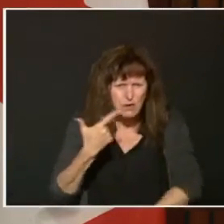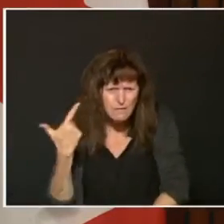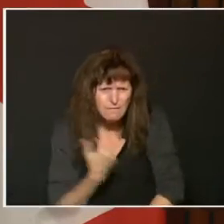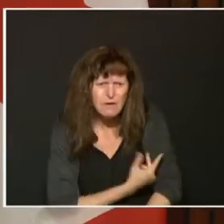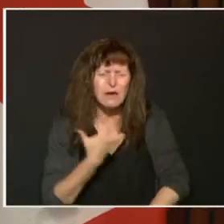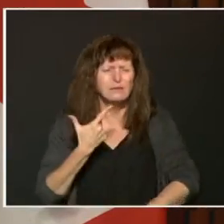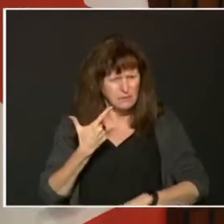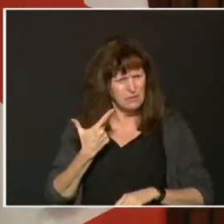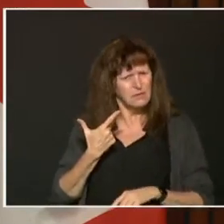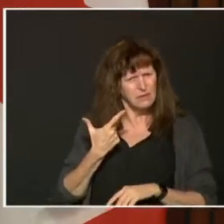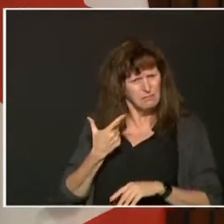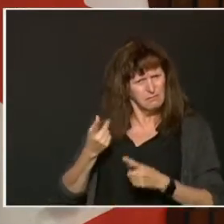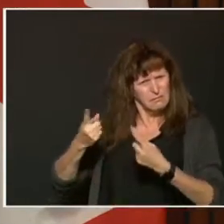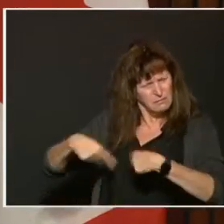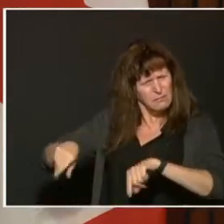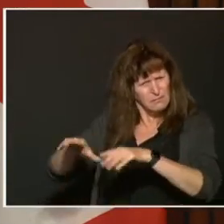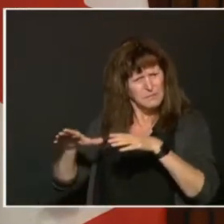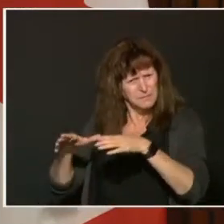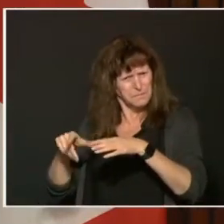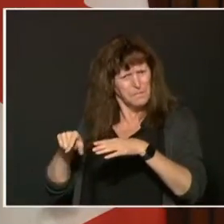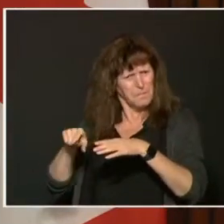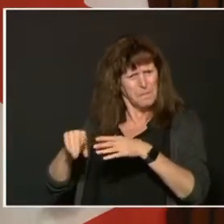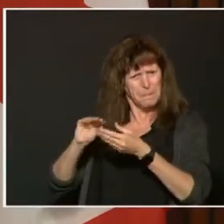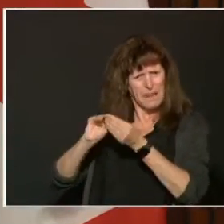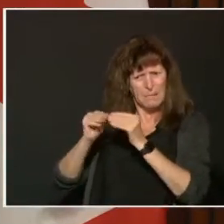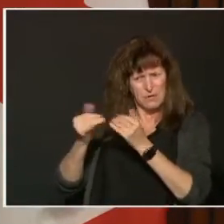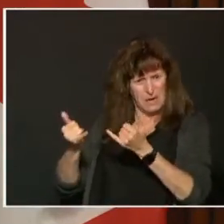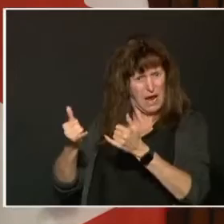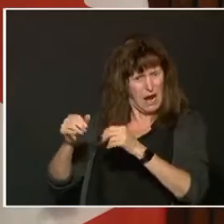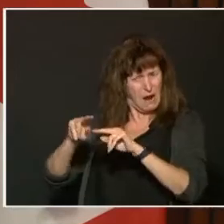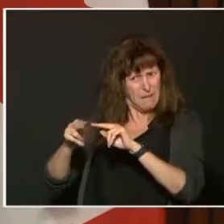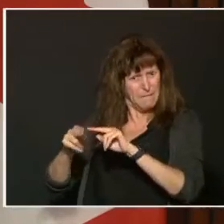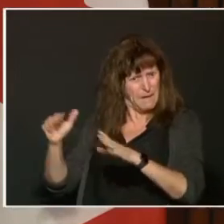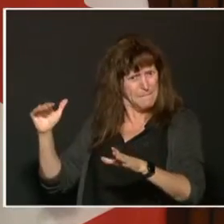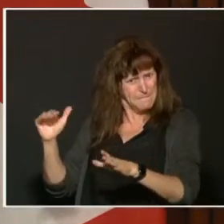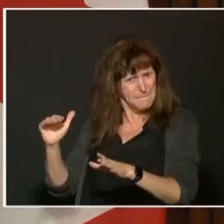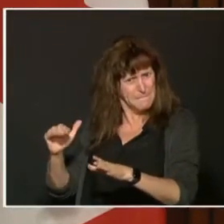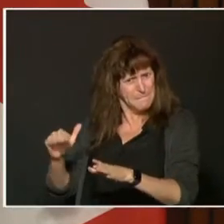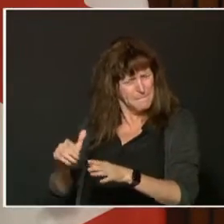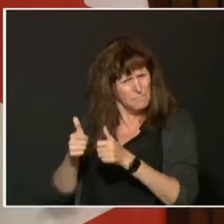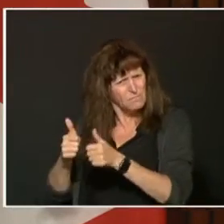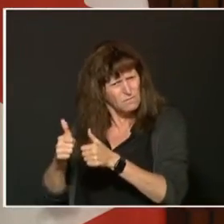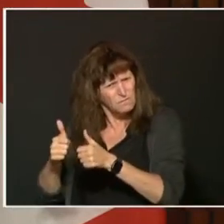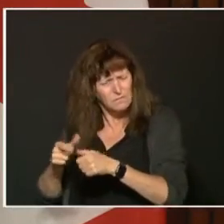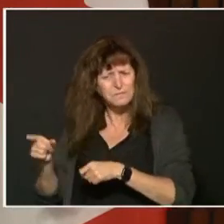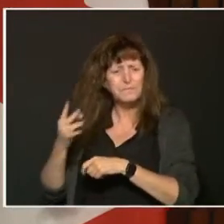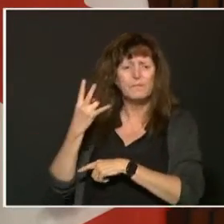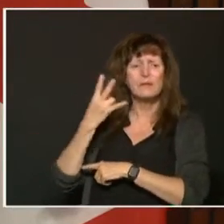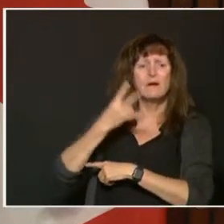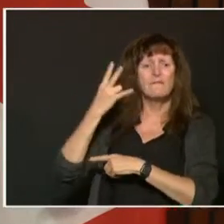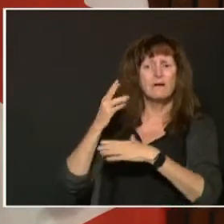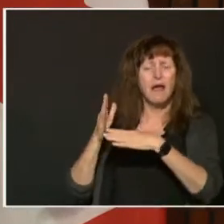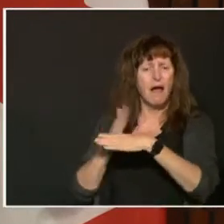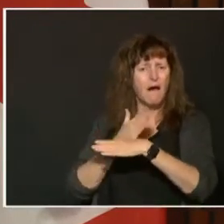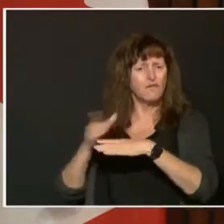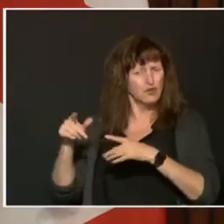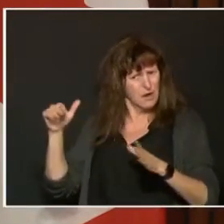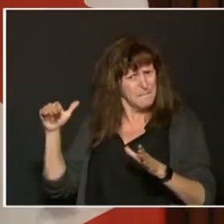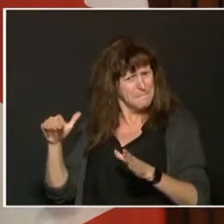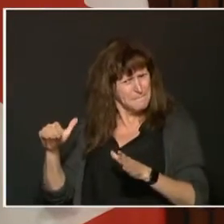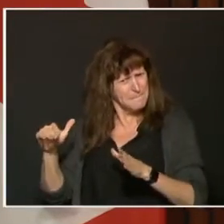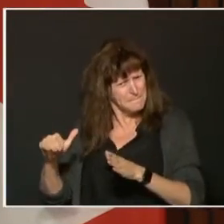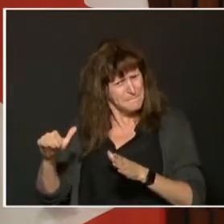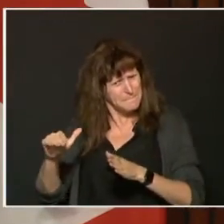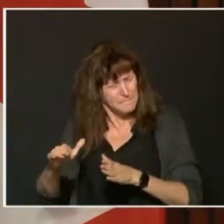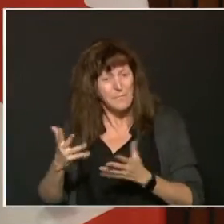seeing their case rates drop. The 7-day average continues to decline in both regions, showing what can be